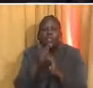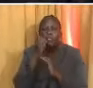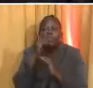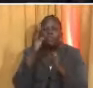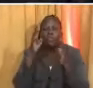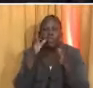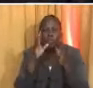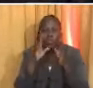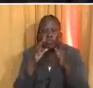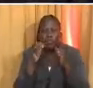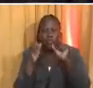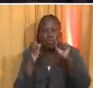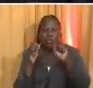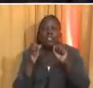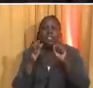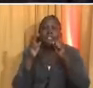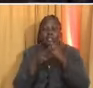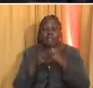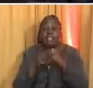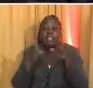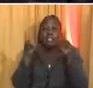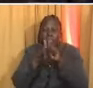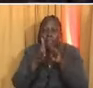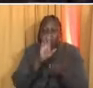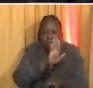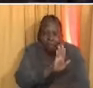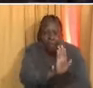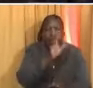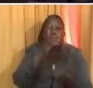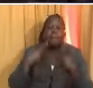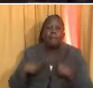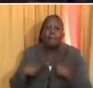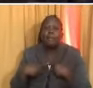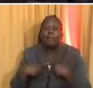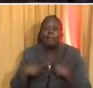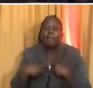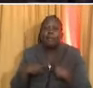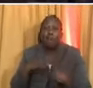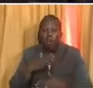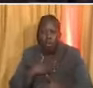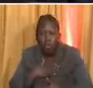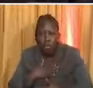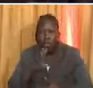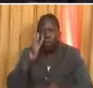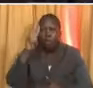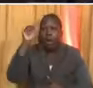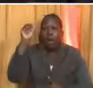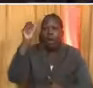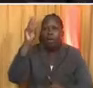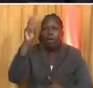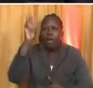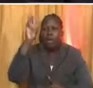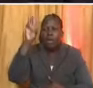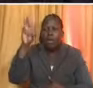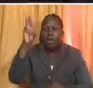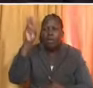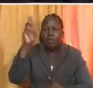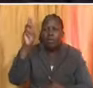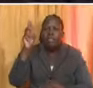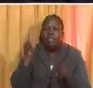is the people. The suggestion that Honorable Waweru and Honorable Mohammed,